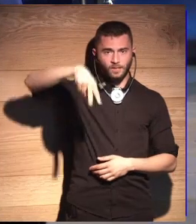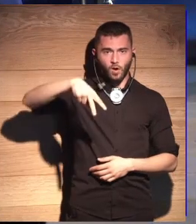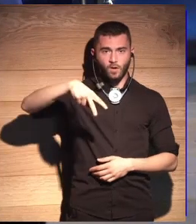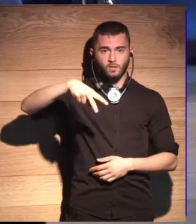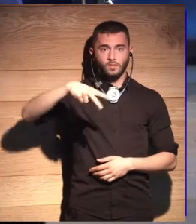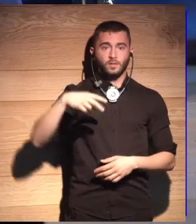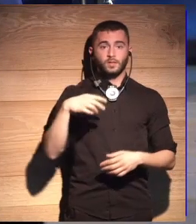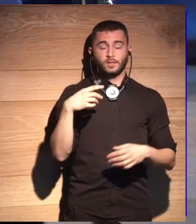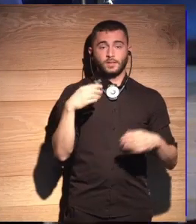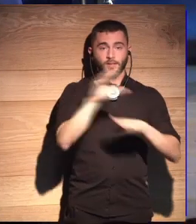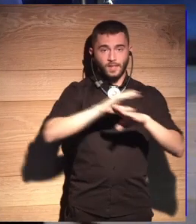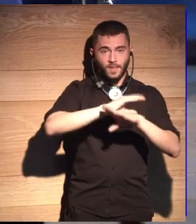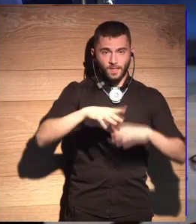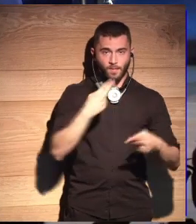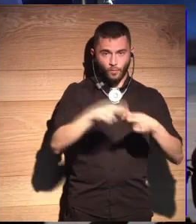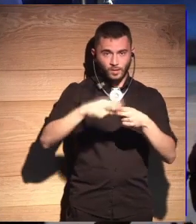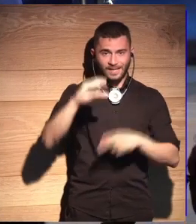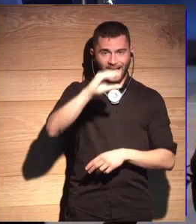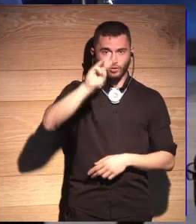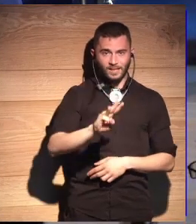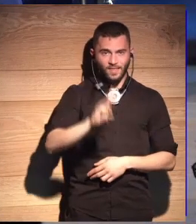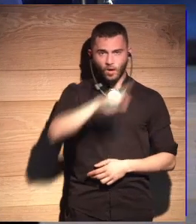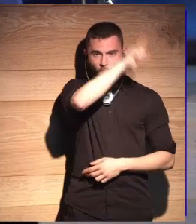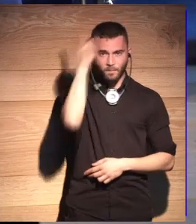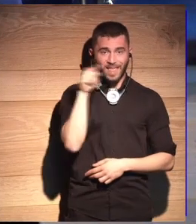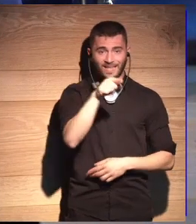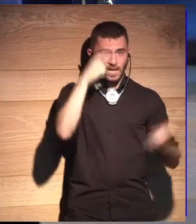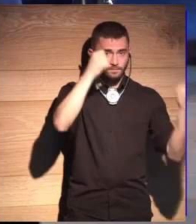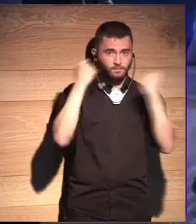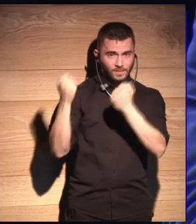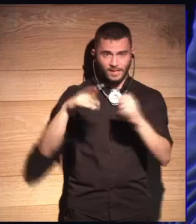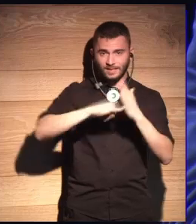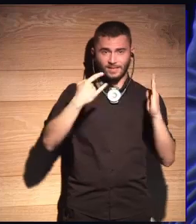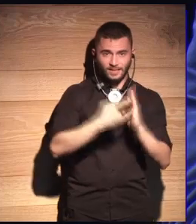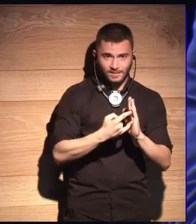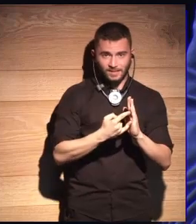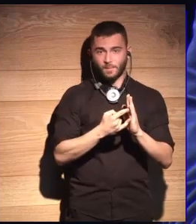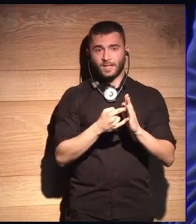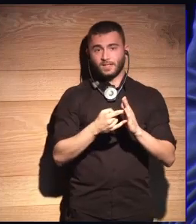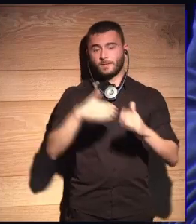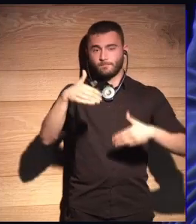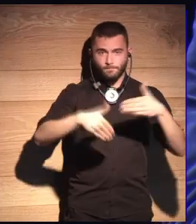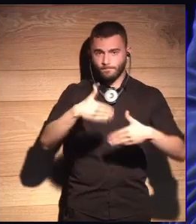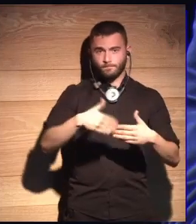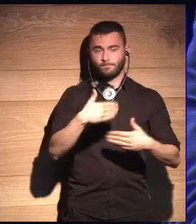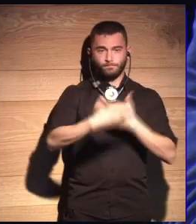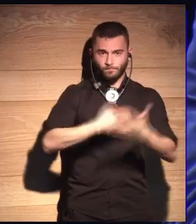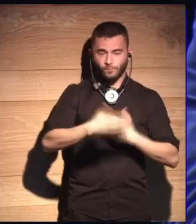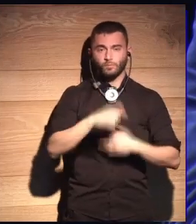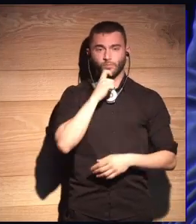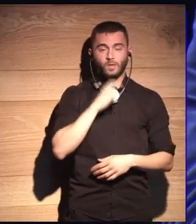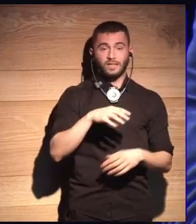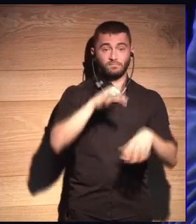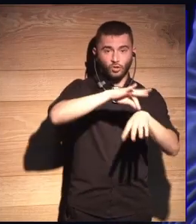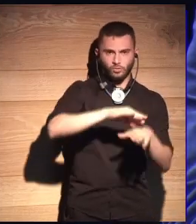is a professor of political science in the Carlos III University of Madrid, and he's specialized in political